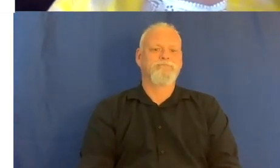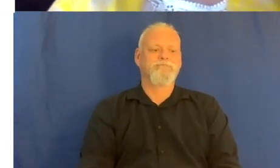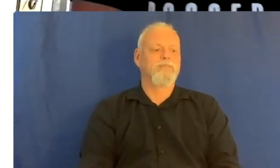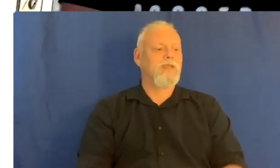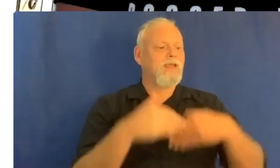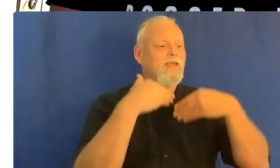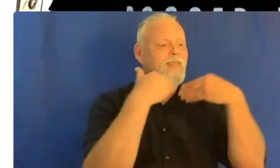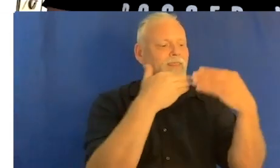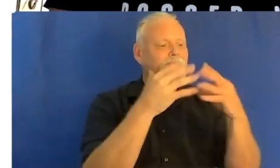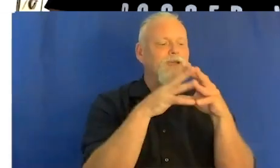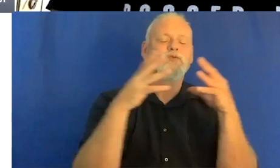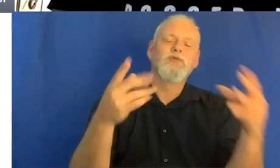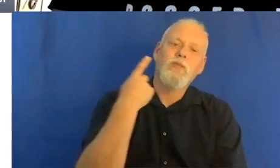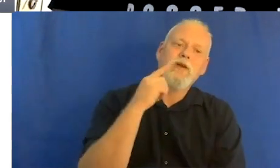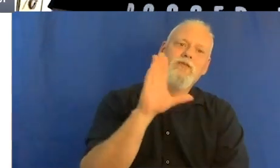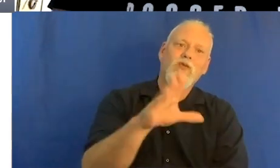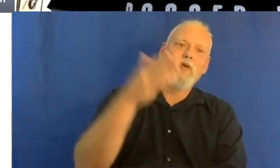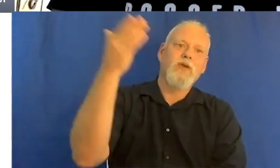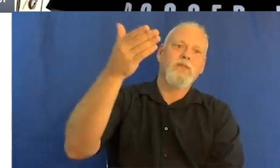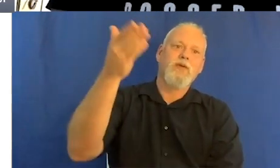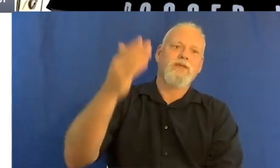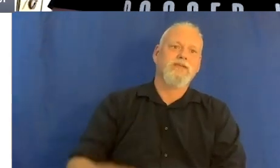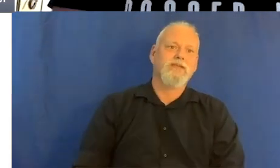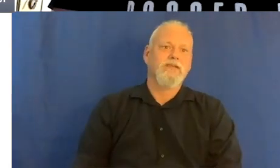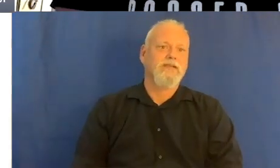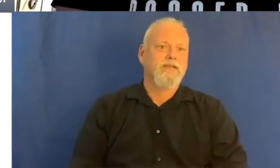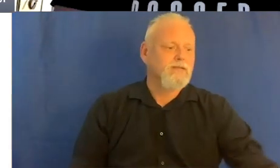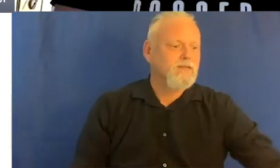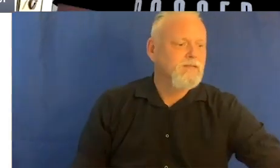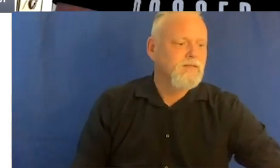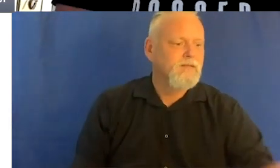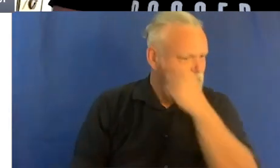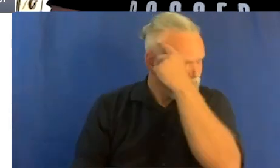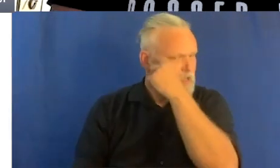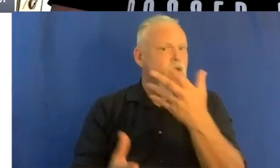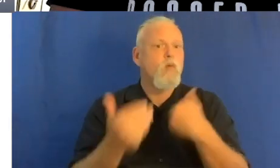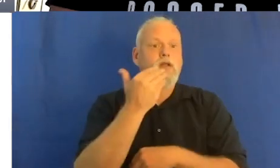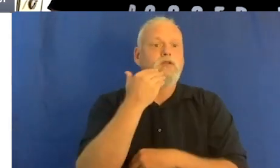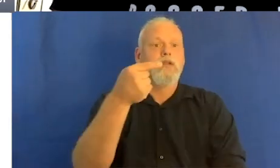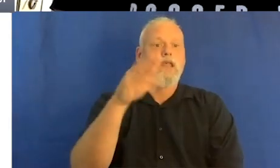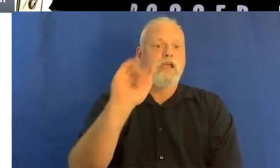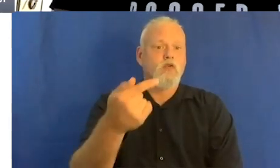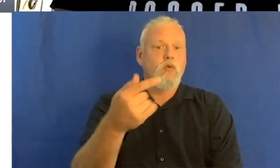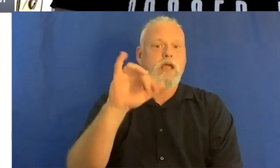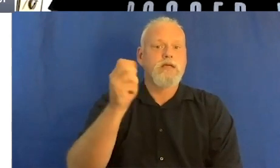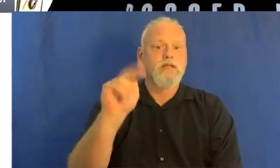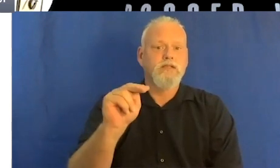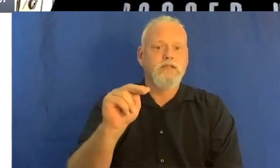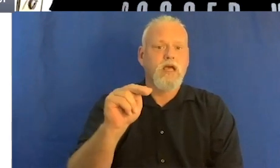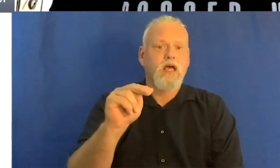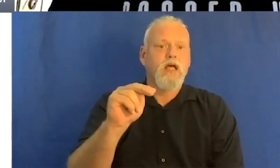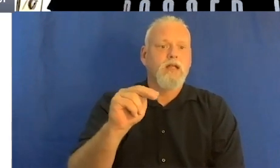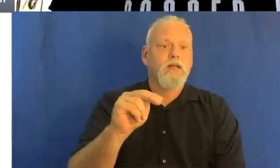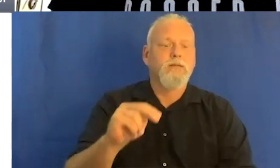Thanks so much for your presentation, Monique. And I want to thank Greg and John for your presentations